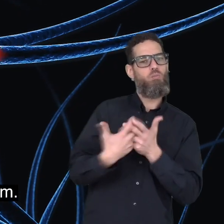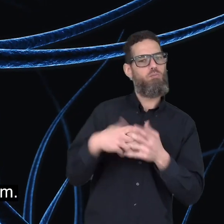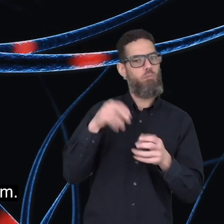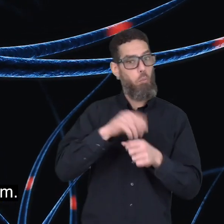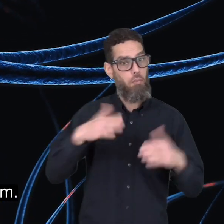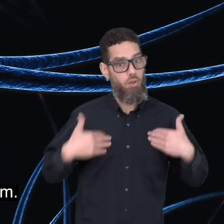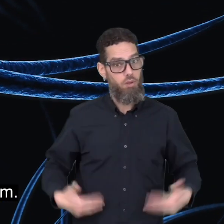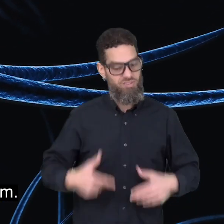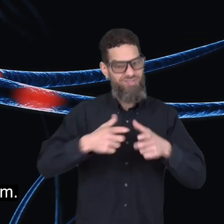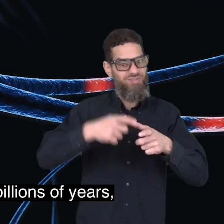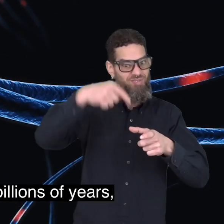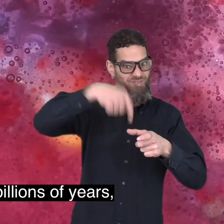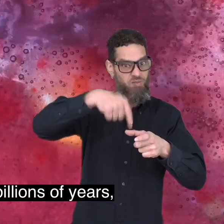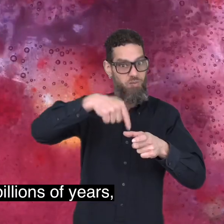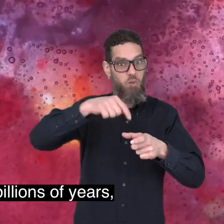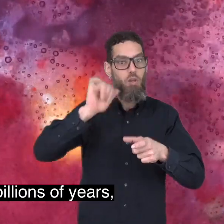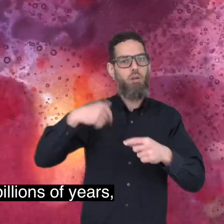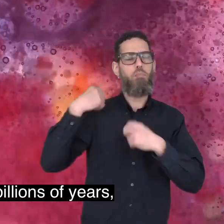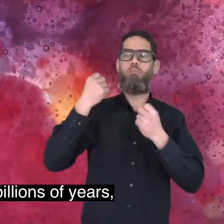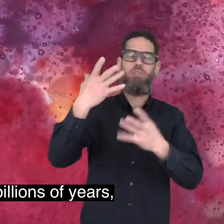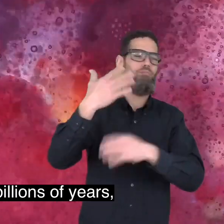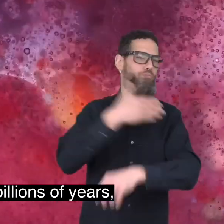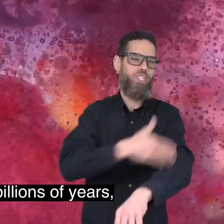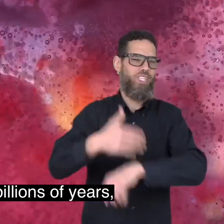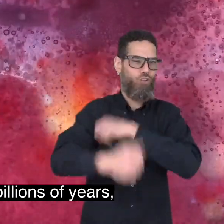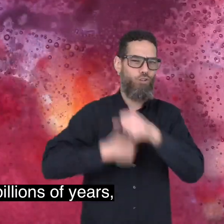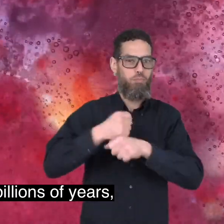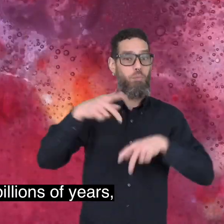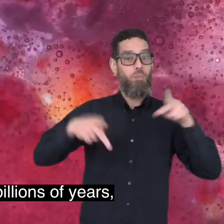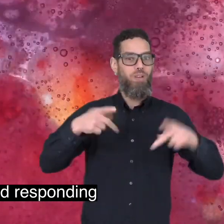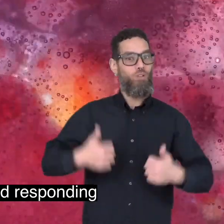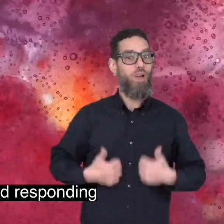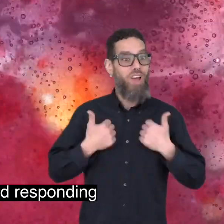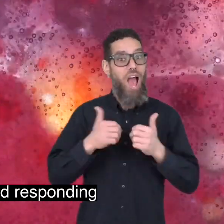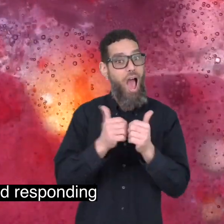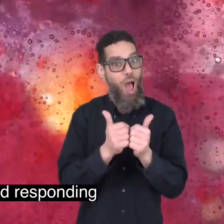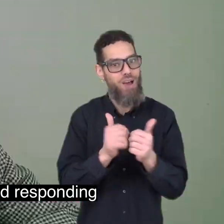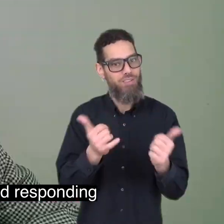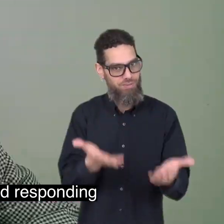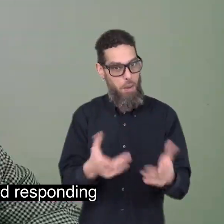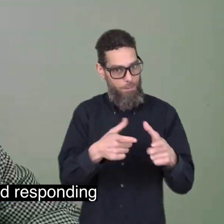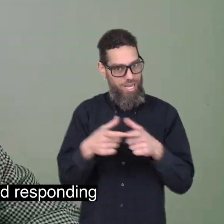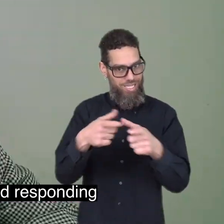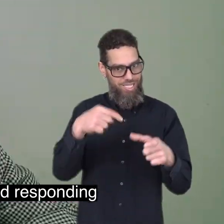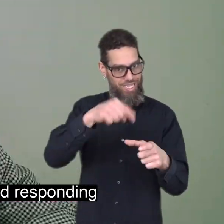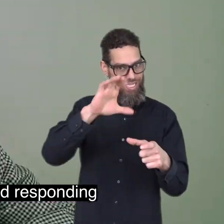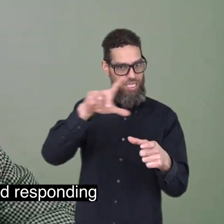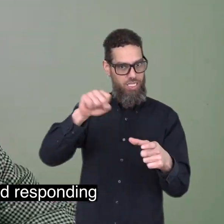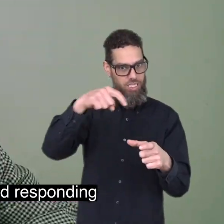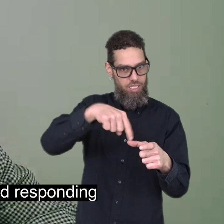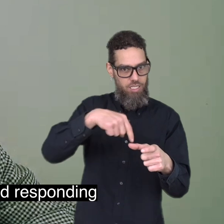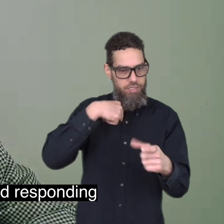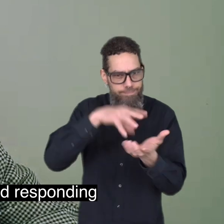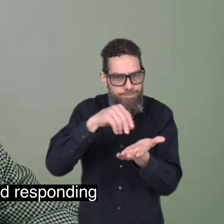nervous system. These special sensors have existed on cells for billions of years, helping them to survive